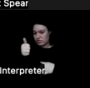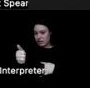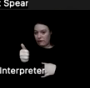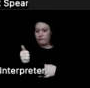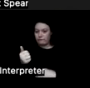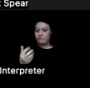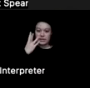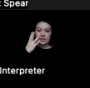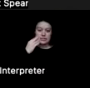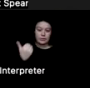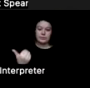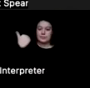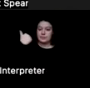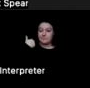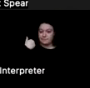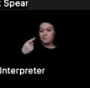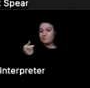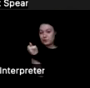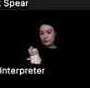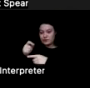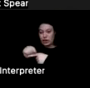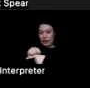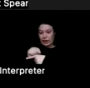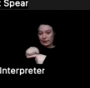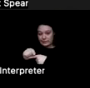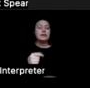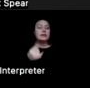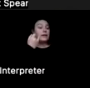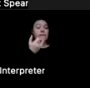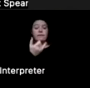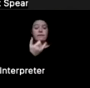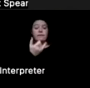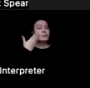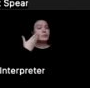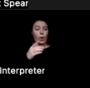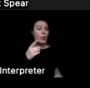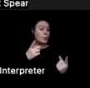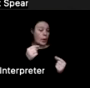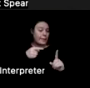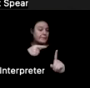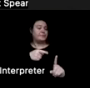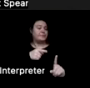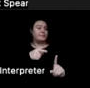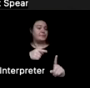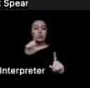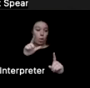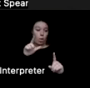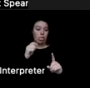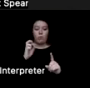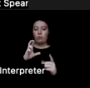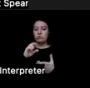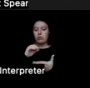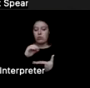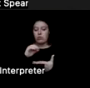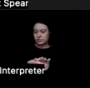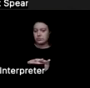And for those of you who haven't, it's basically a tool, a document, or it can be an online tool to